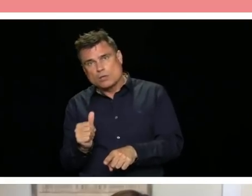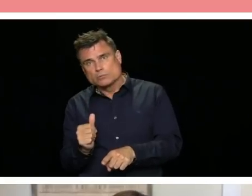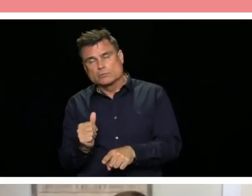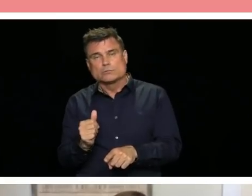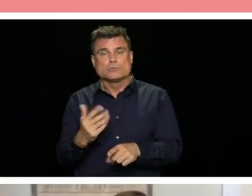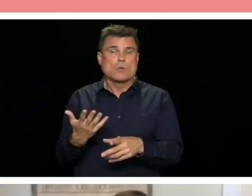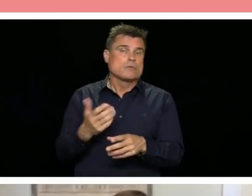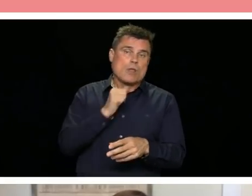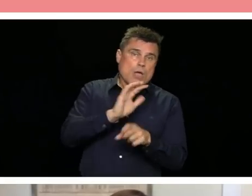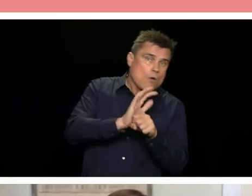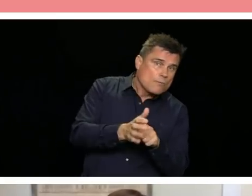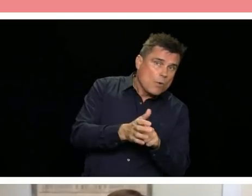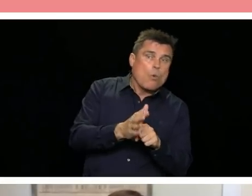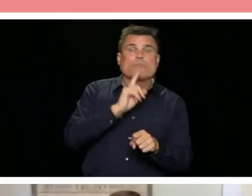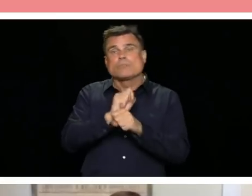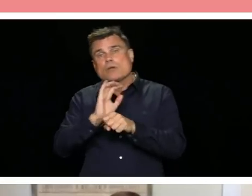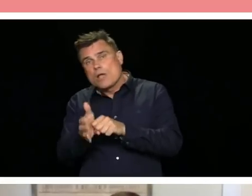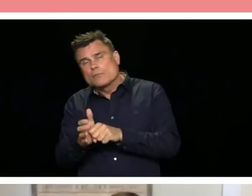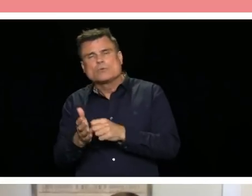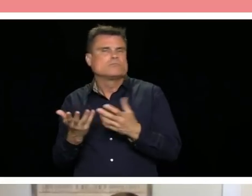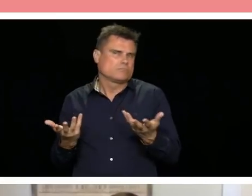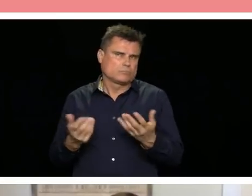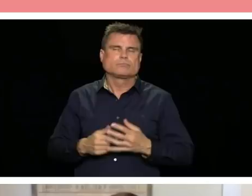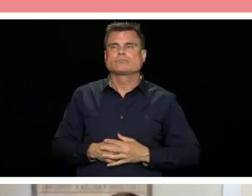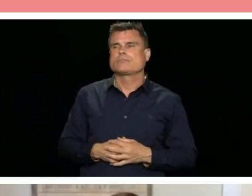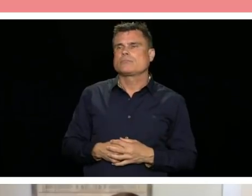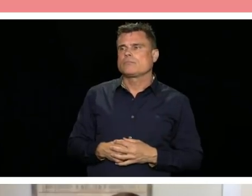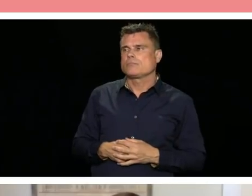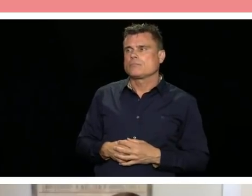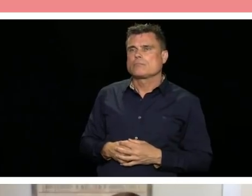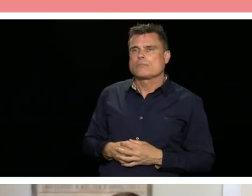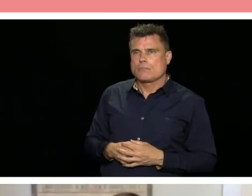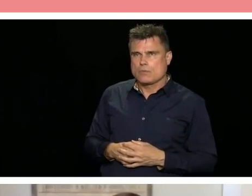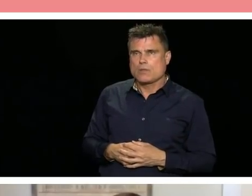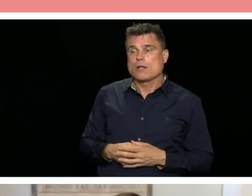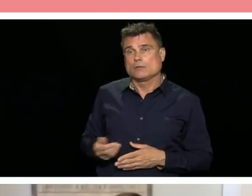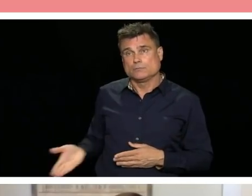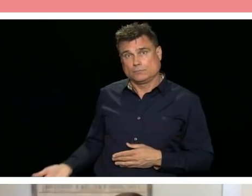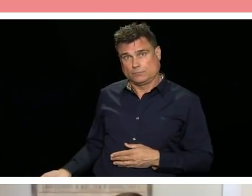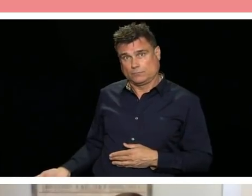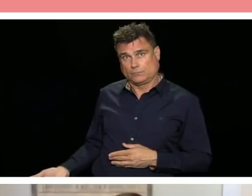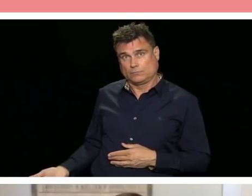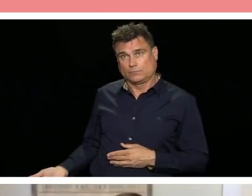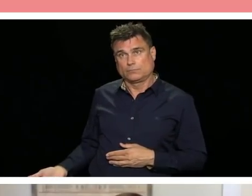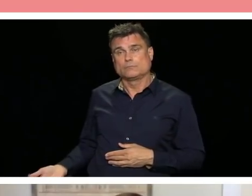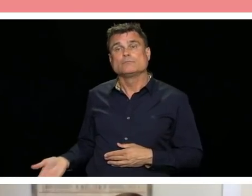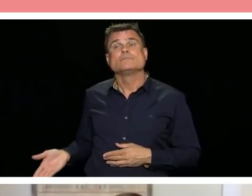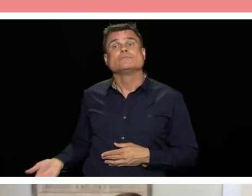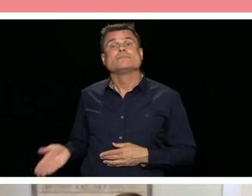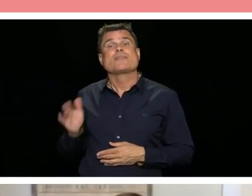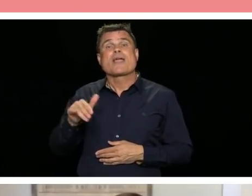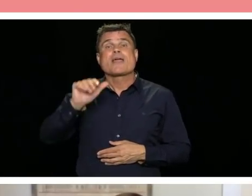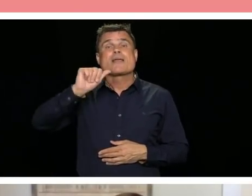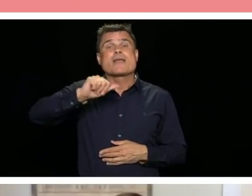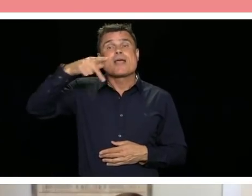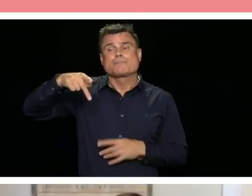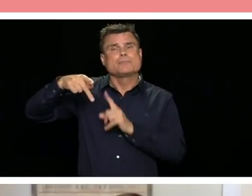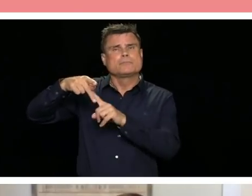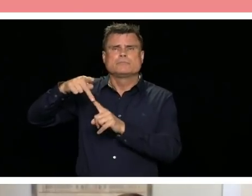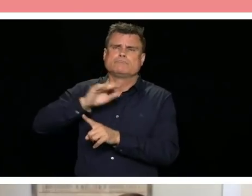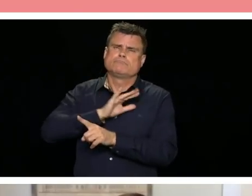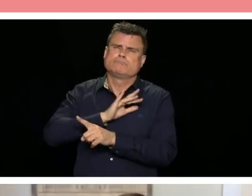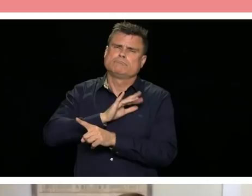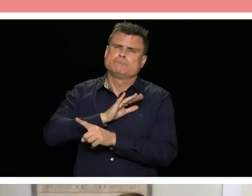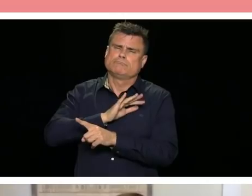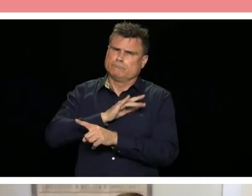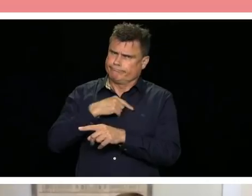that's a great app. We used it for my granddaughter when she had a really bad cold, and it really did provide a lot of reassurance.